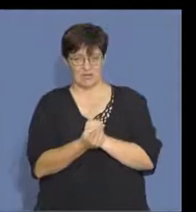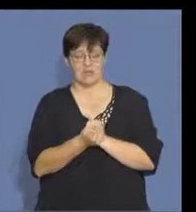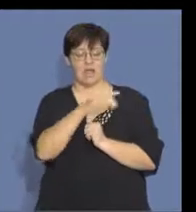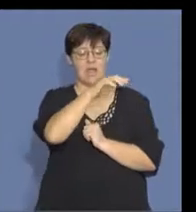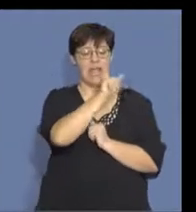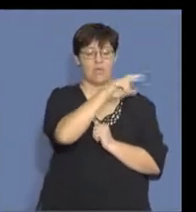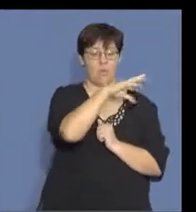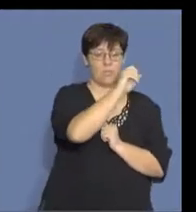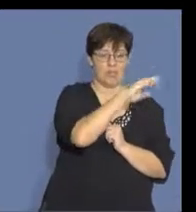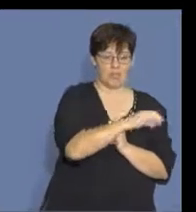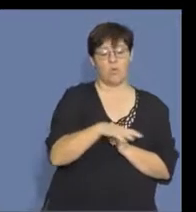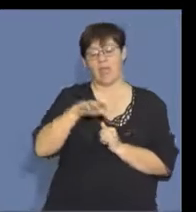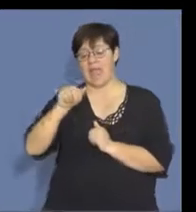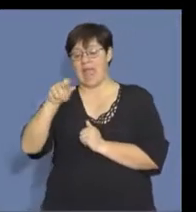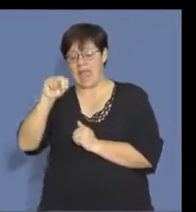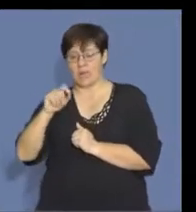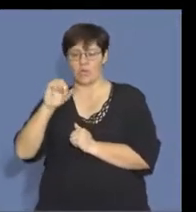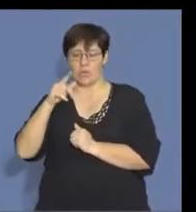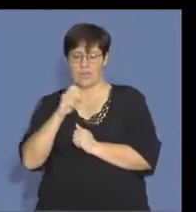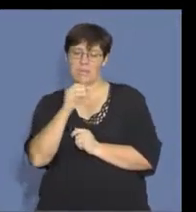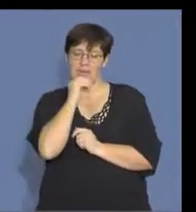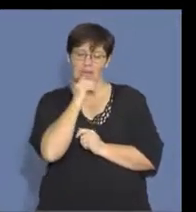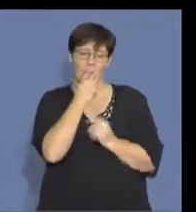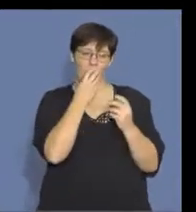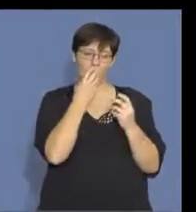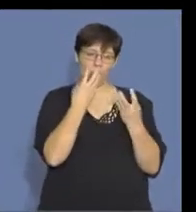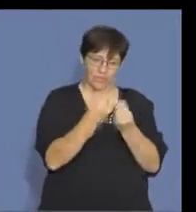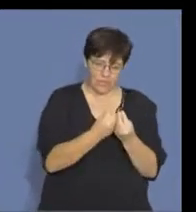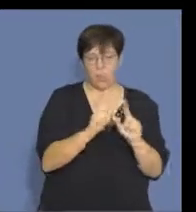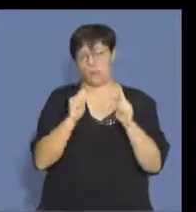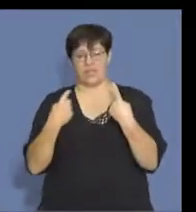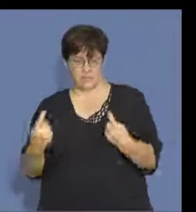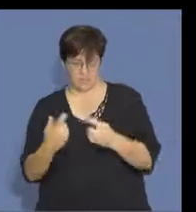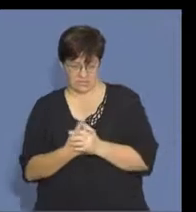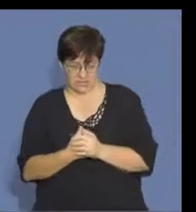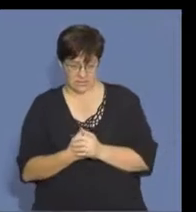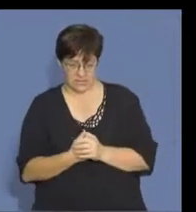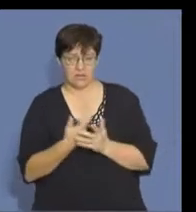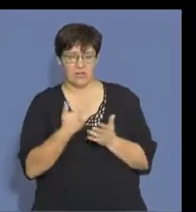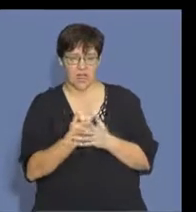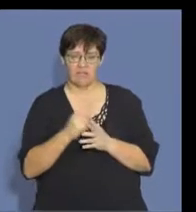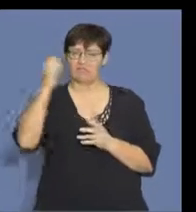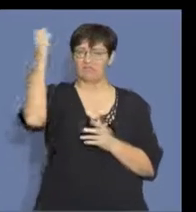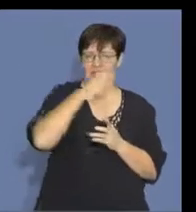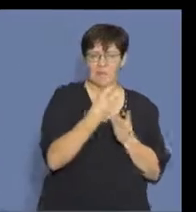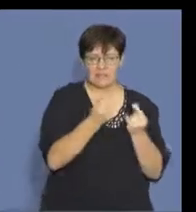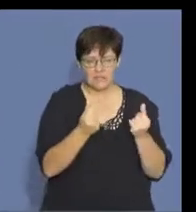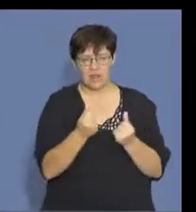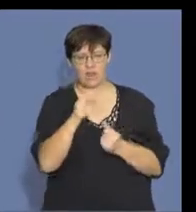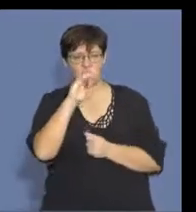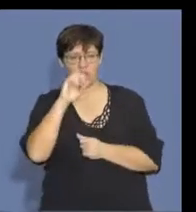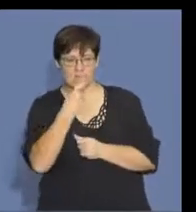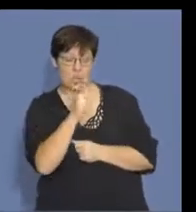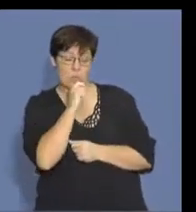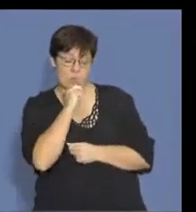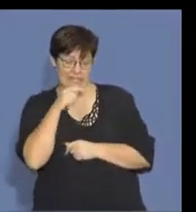aerobic and anaerobic respiration. During these processes, the decomposers such as some bacteria and fungi